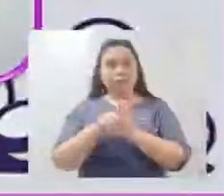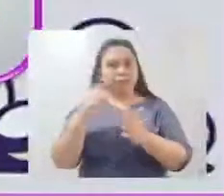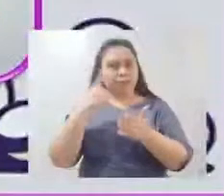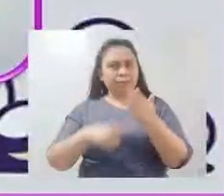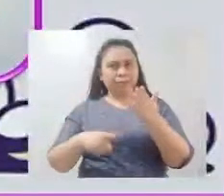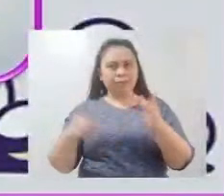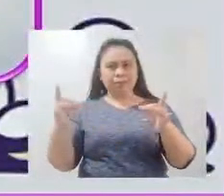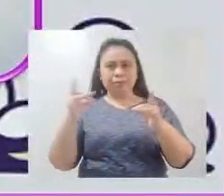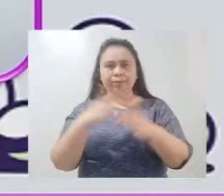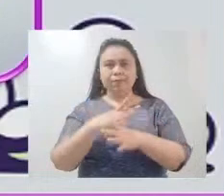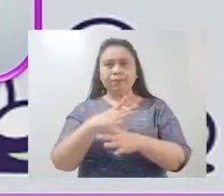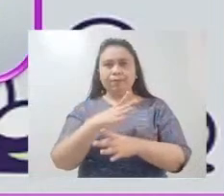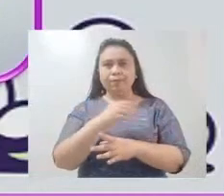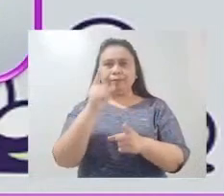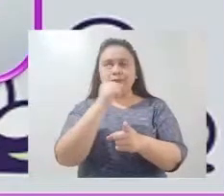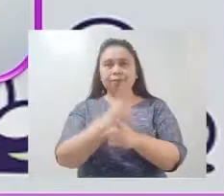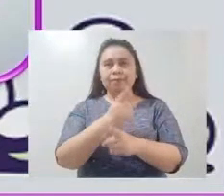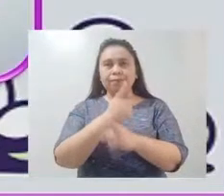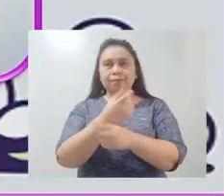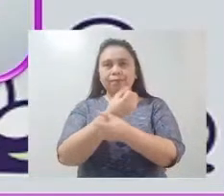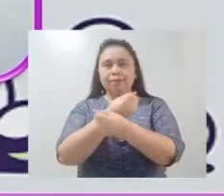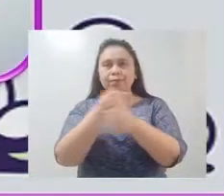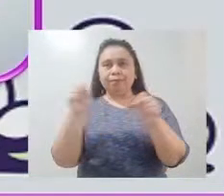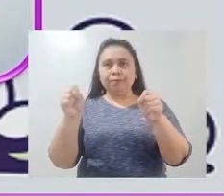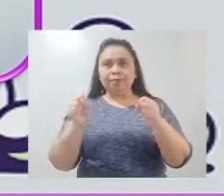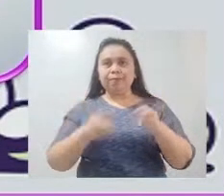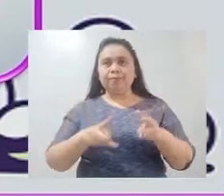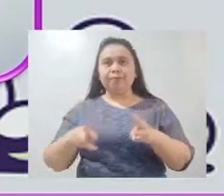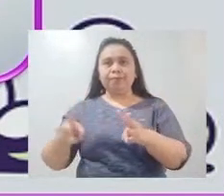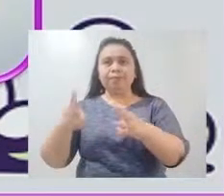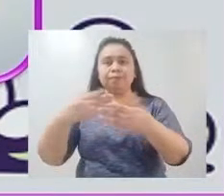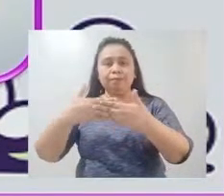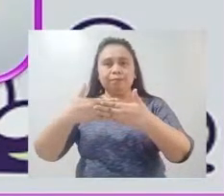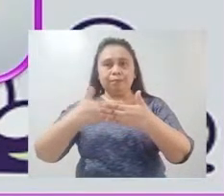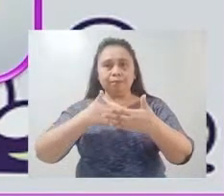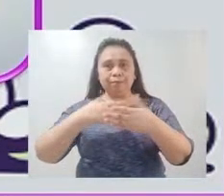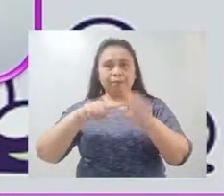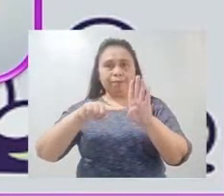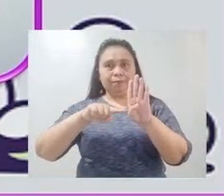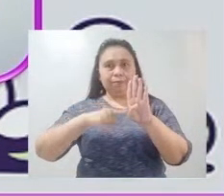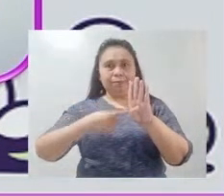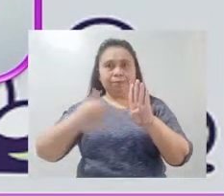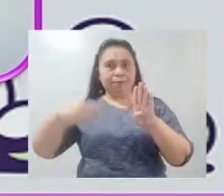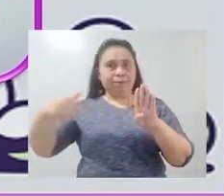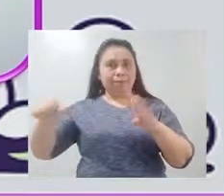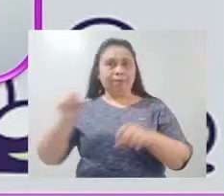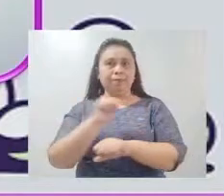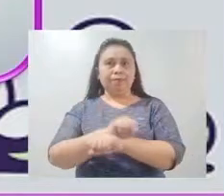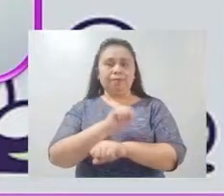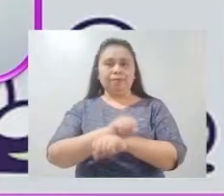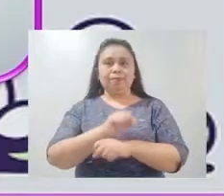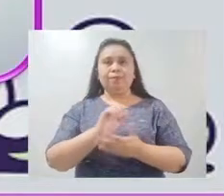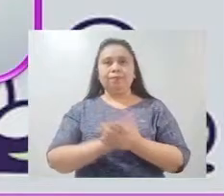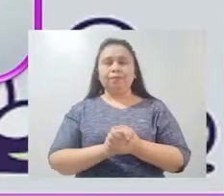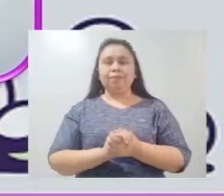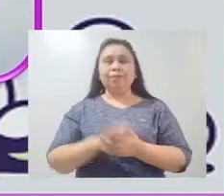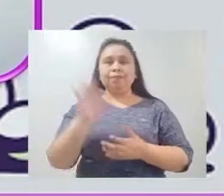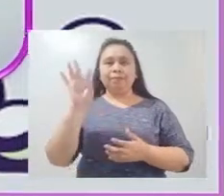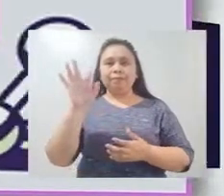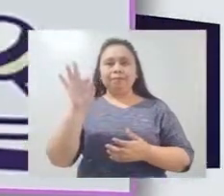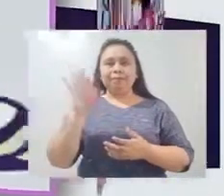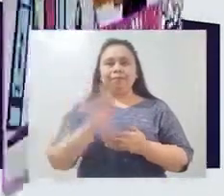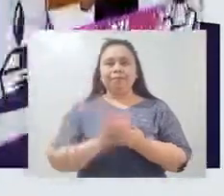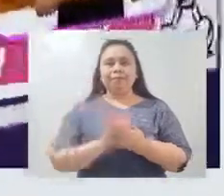potential hazards and appropriate safety precautions before beginning any work.